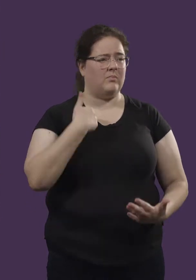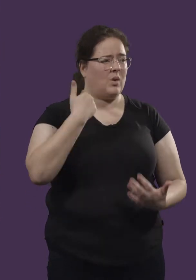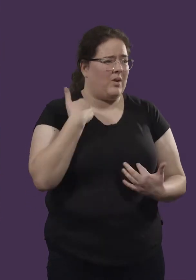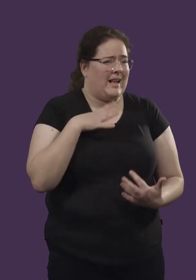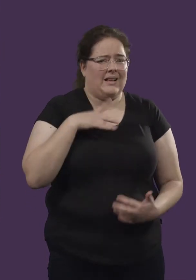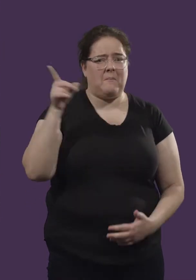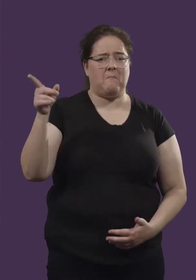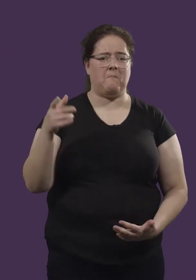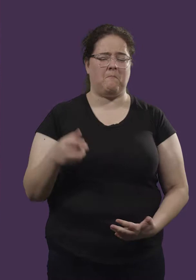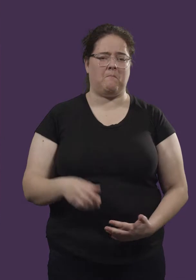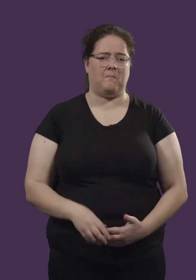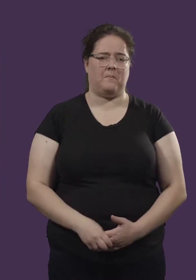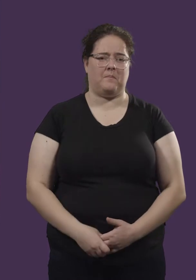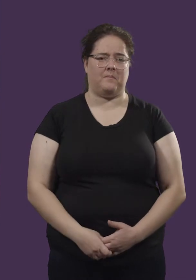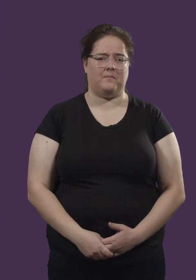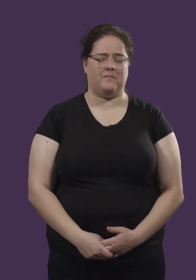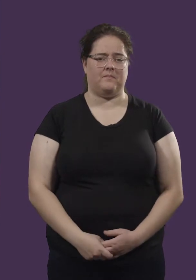we need him.